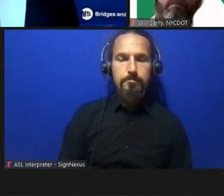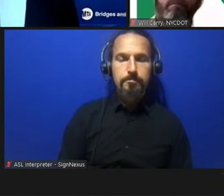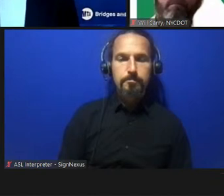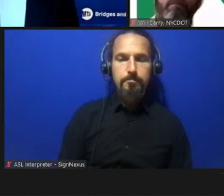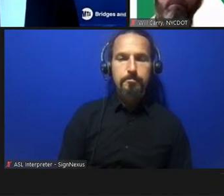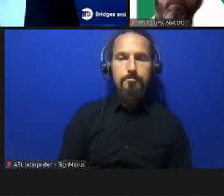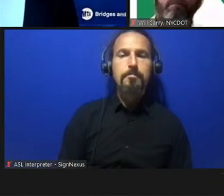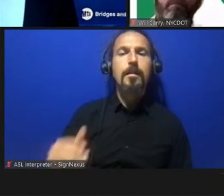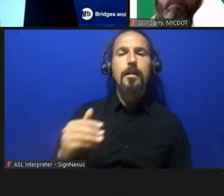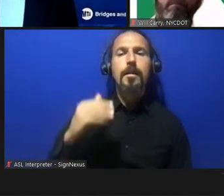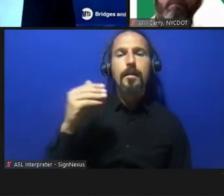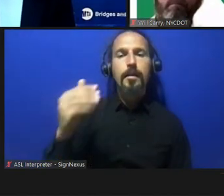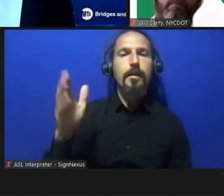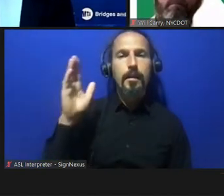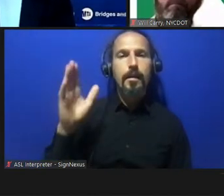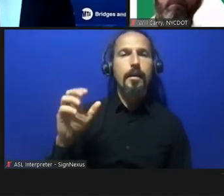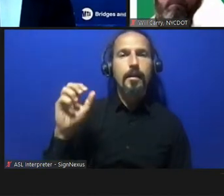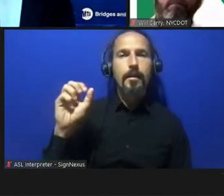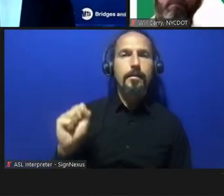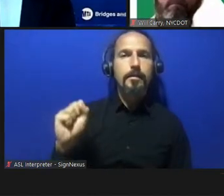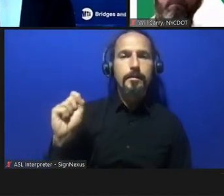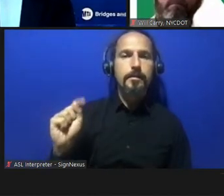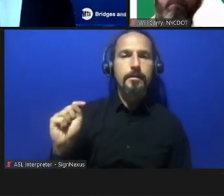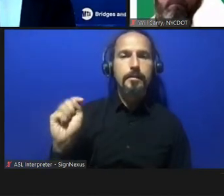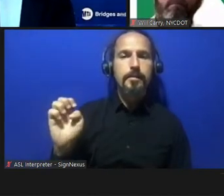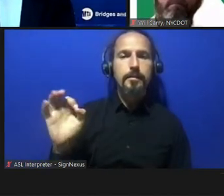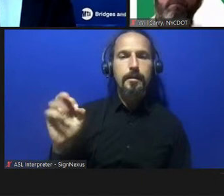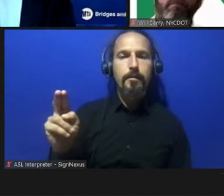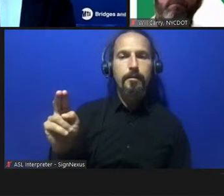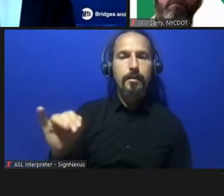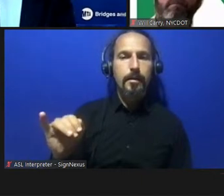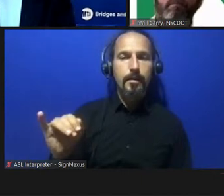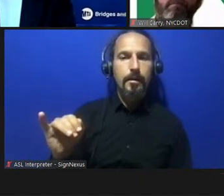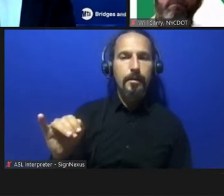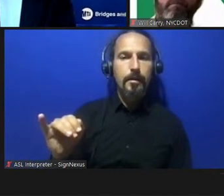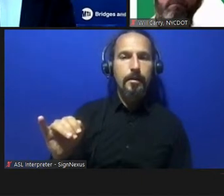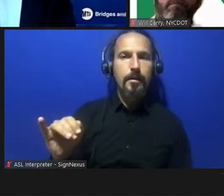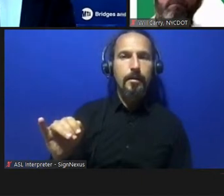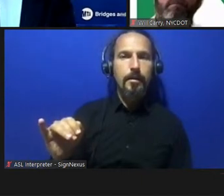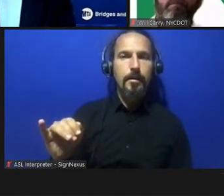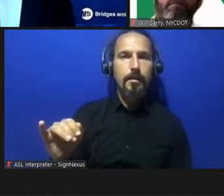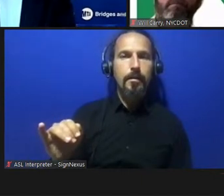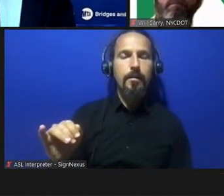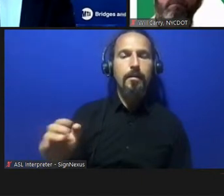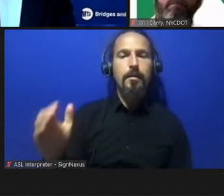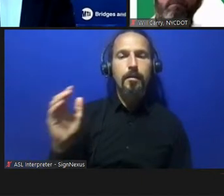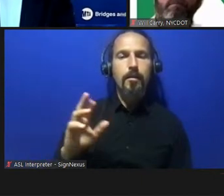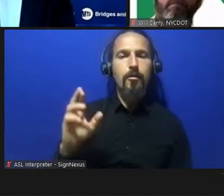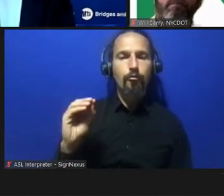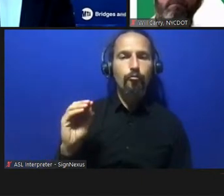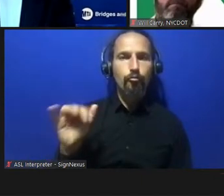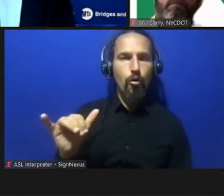our next speaker is stefania cupalova followed by roy